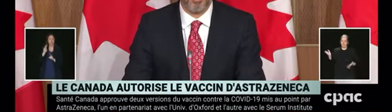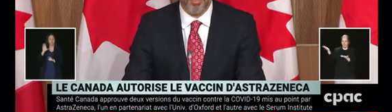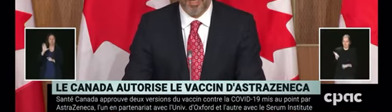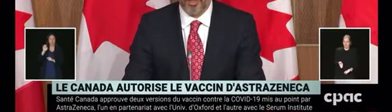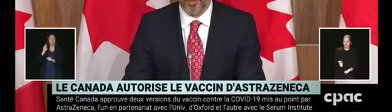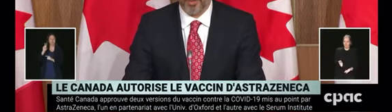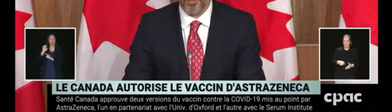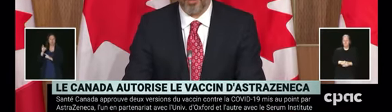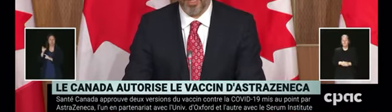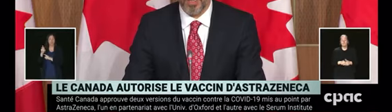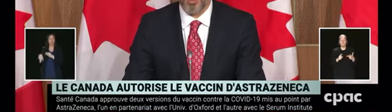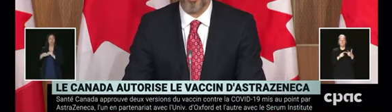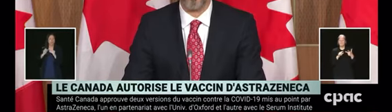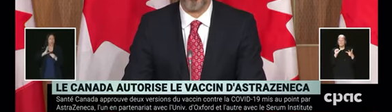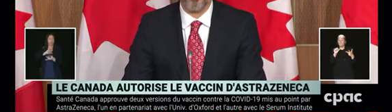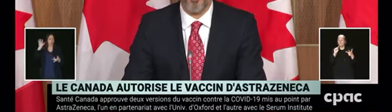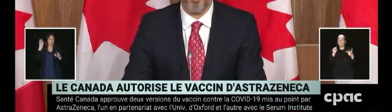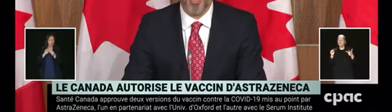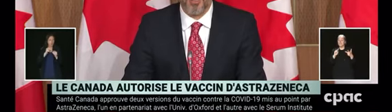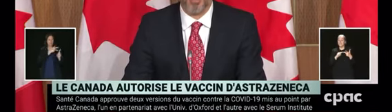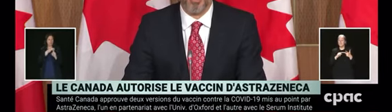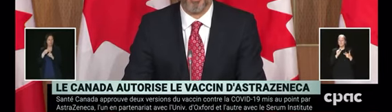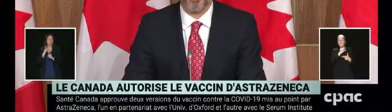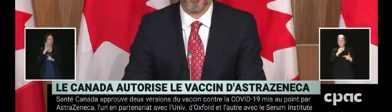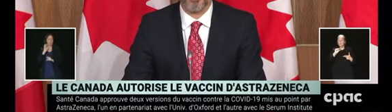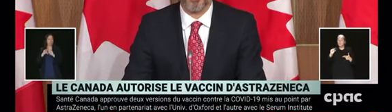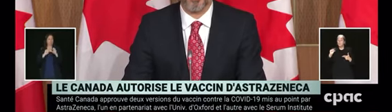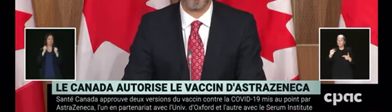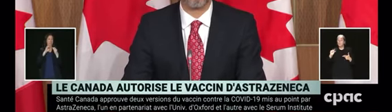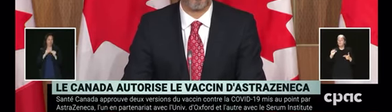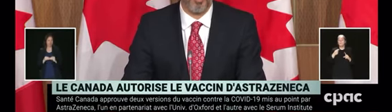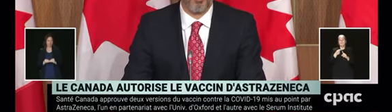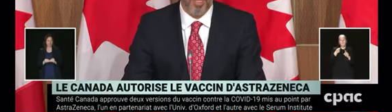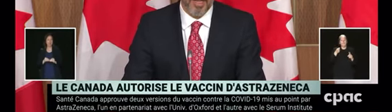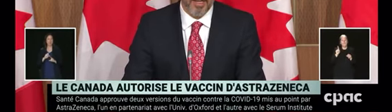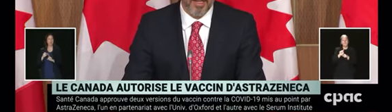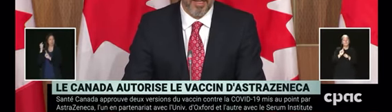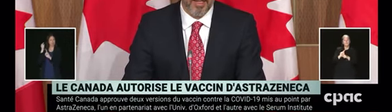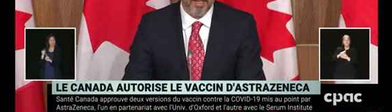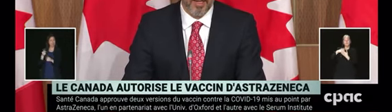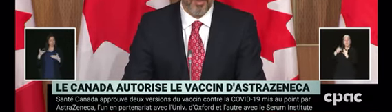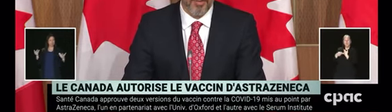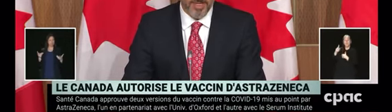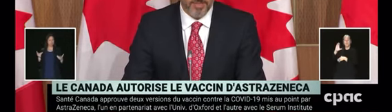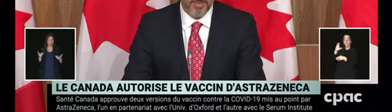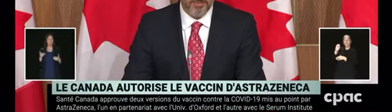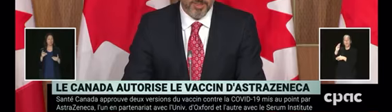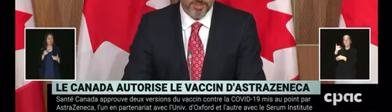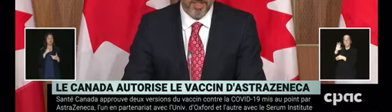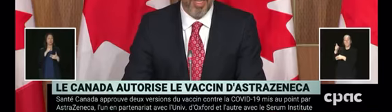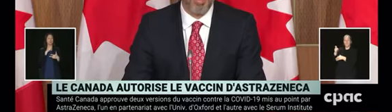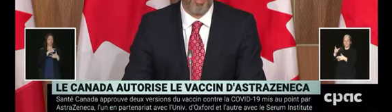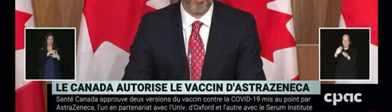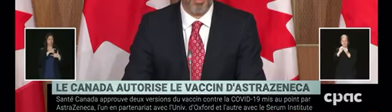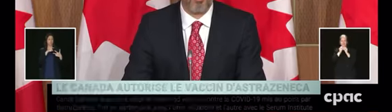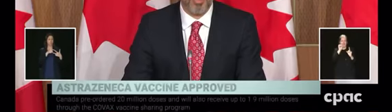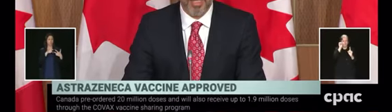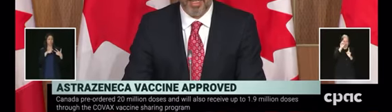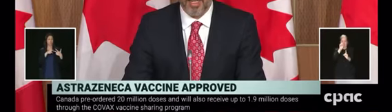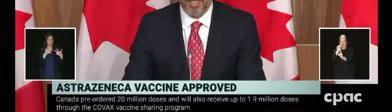added to that total. So there are a lot of numbers out there. Here's the bottom line. With Pfizer, Moderna, and